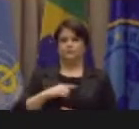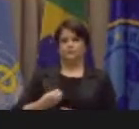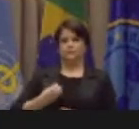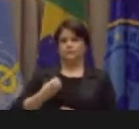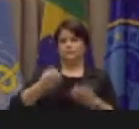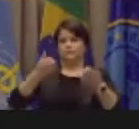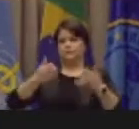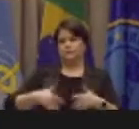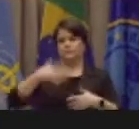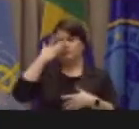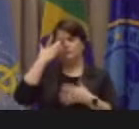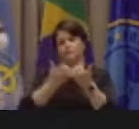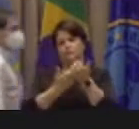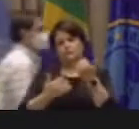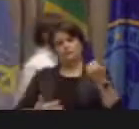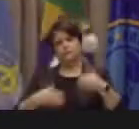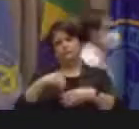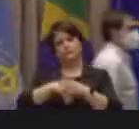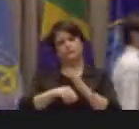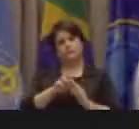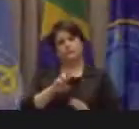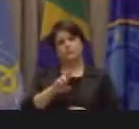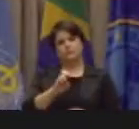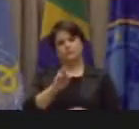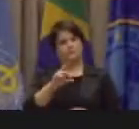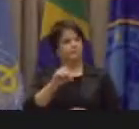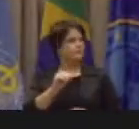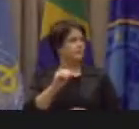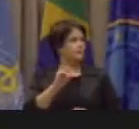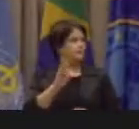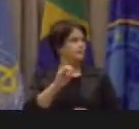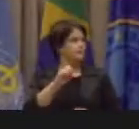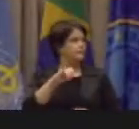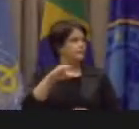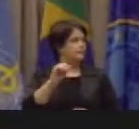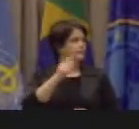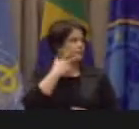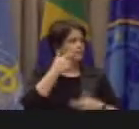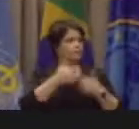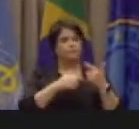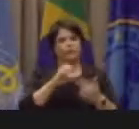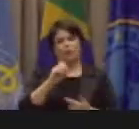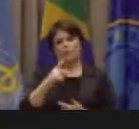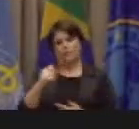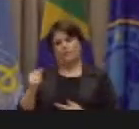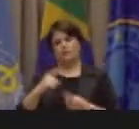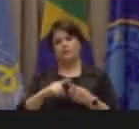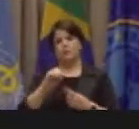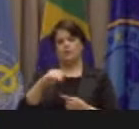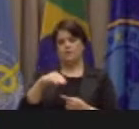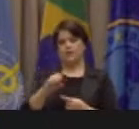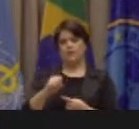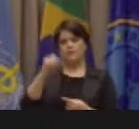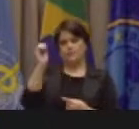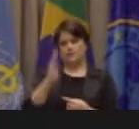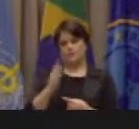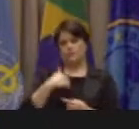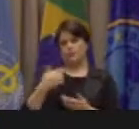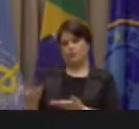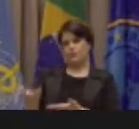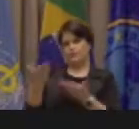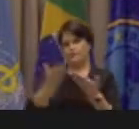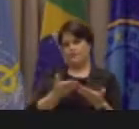Now we have here at the table Dr. Roberto Tapia Hidalgo, Health Systems and Services Coordinator from